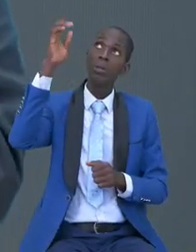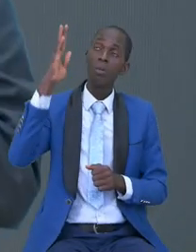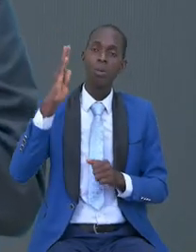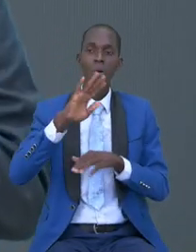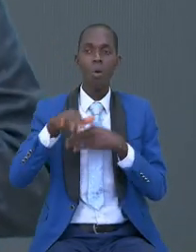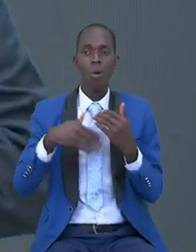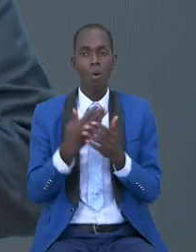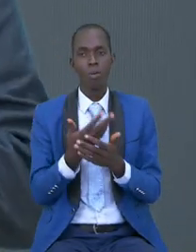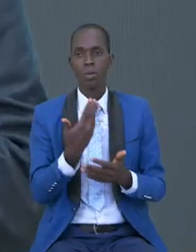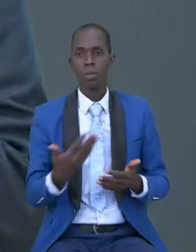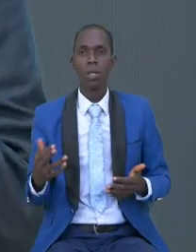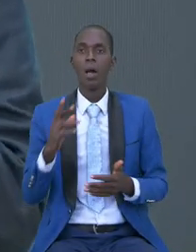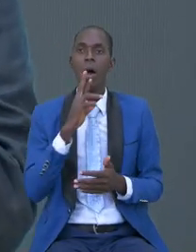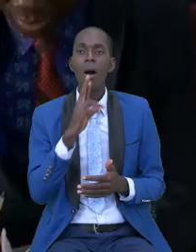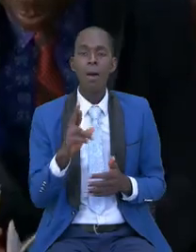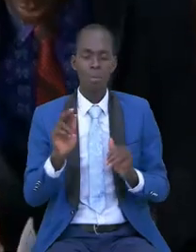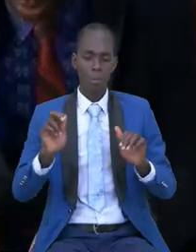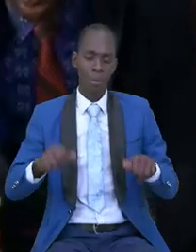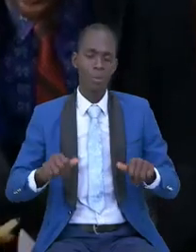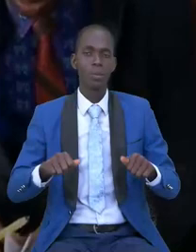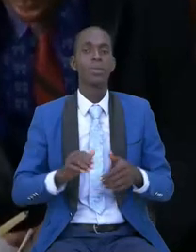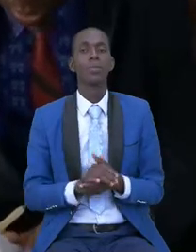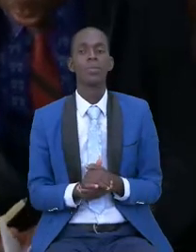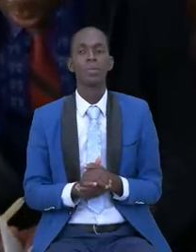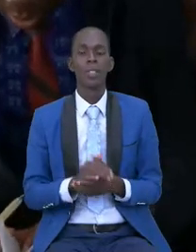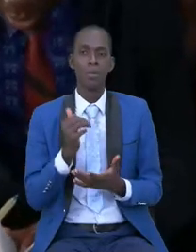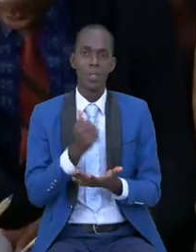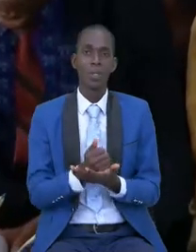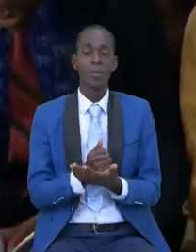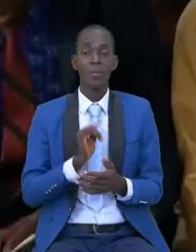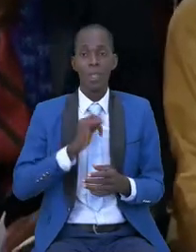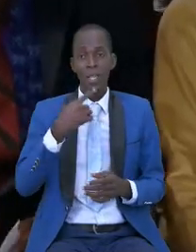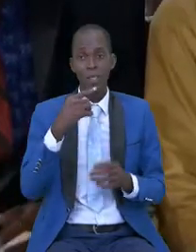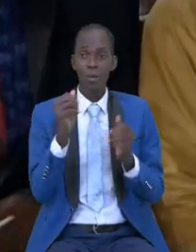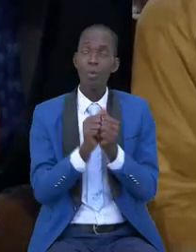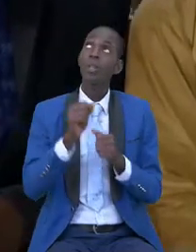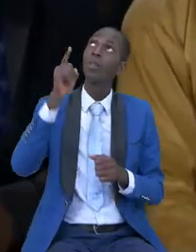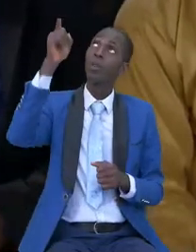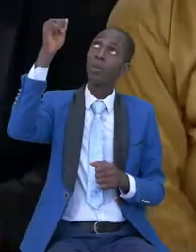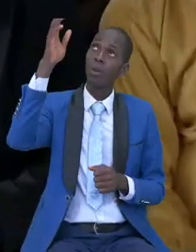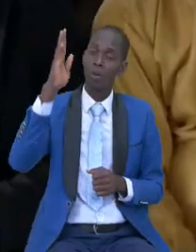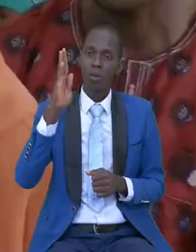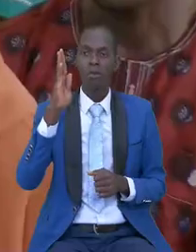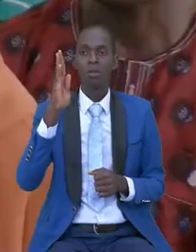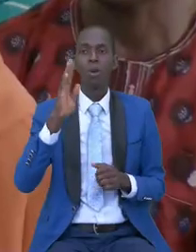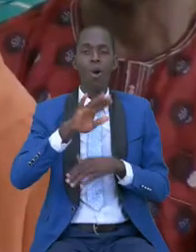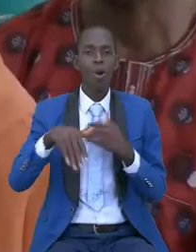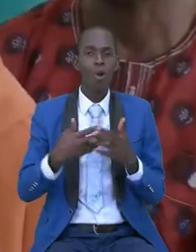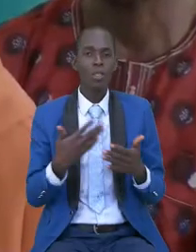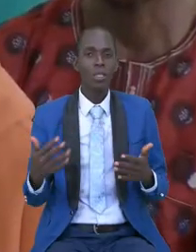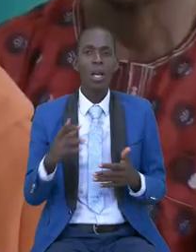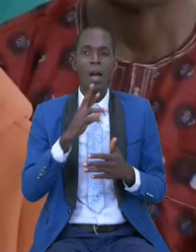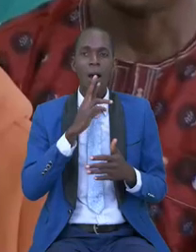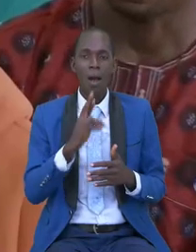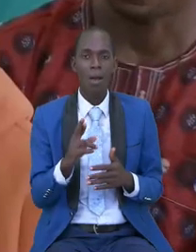all things are possible. I said with God, all